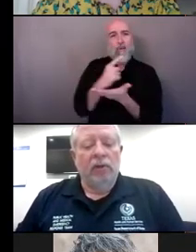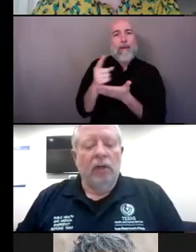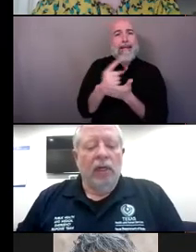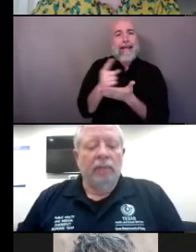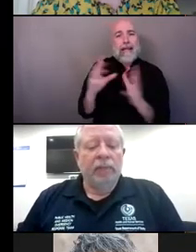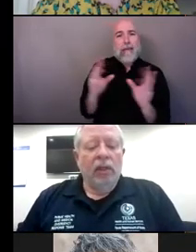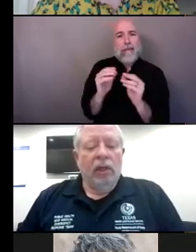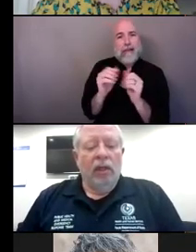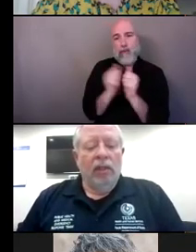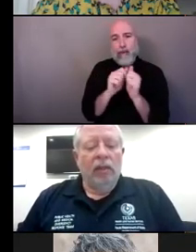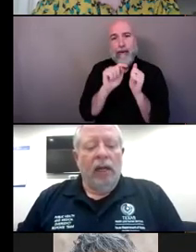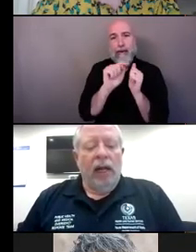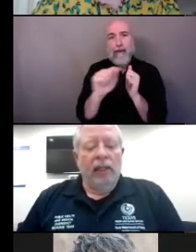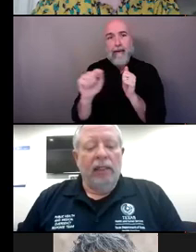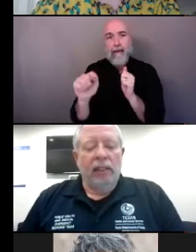the major